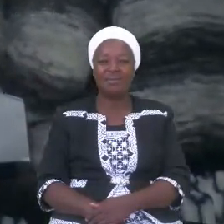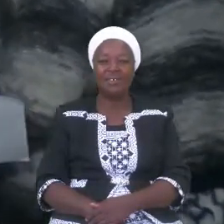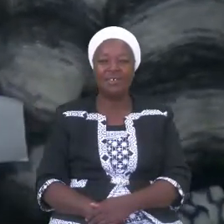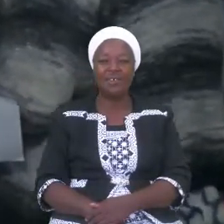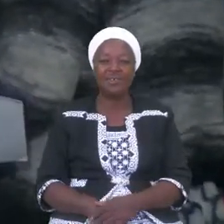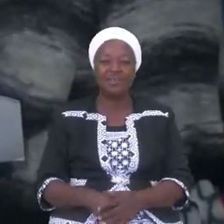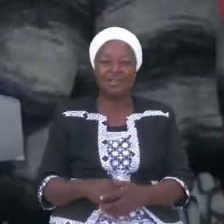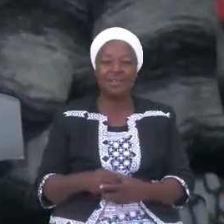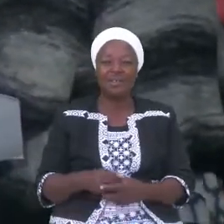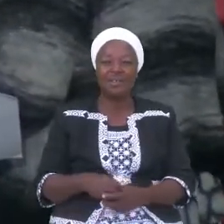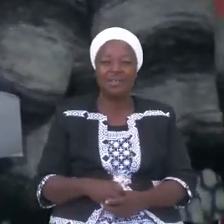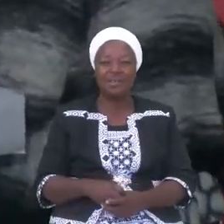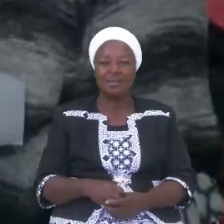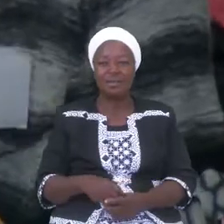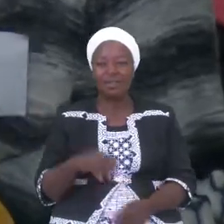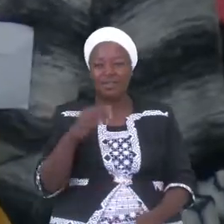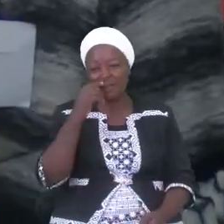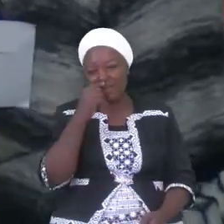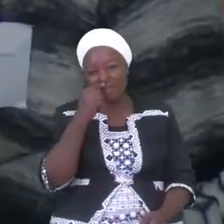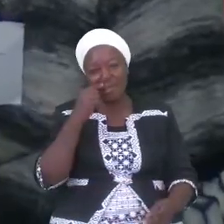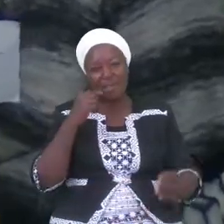234-915-444-92-3463.